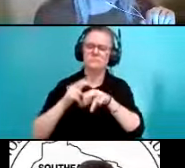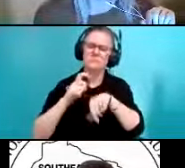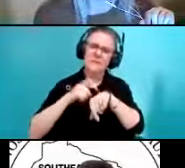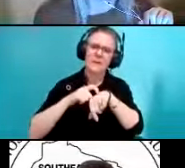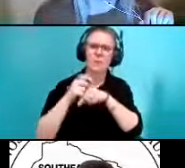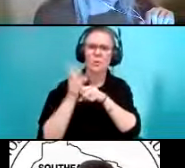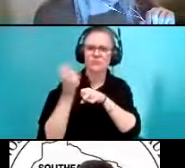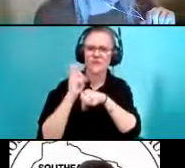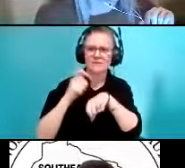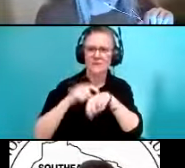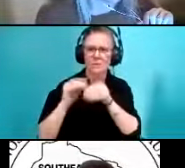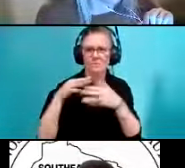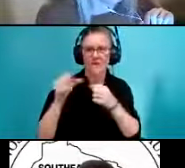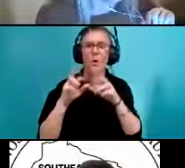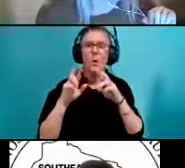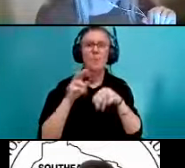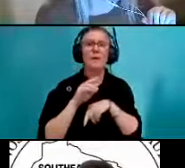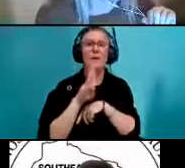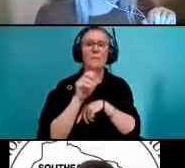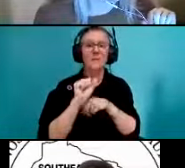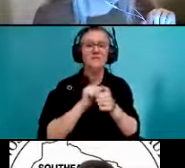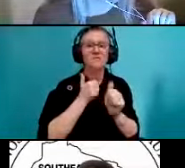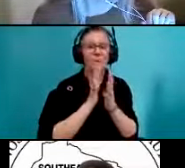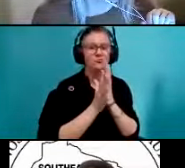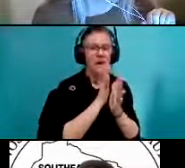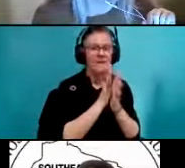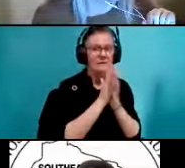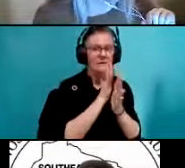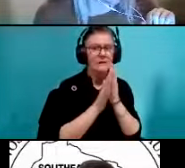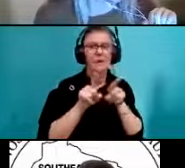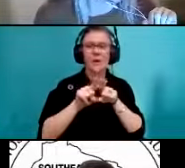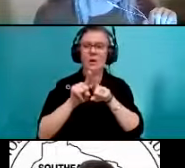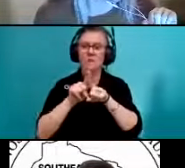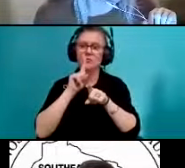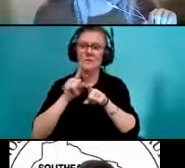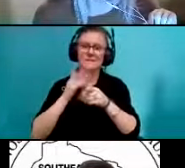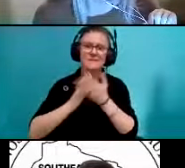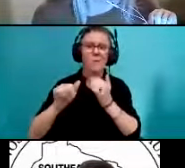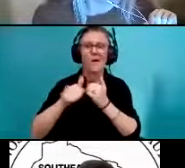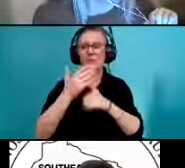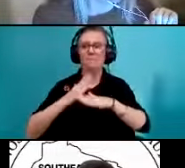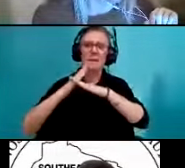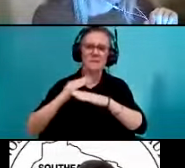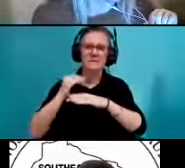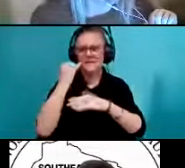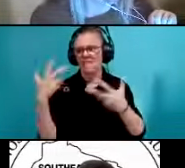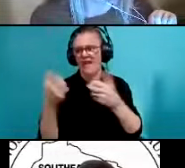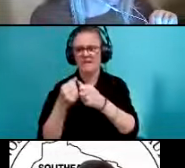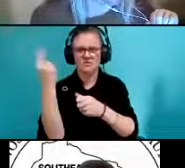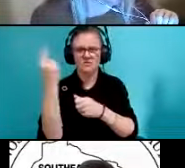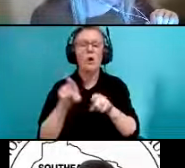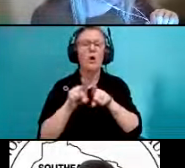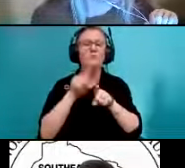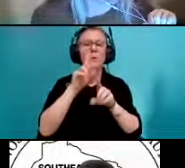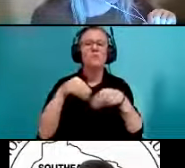bus to avoid traffic and then other kind of impediments in the roadway. It can also provide